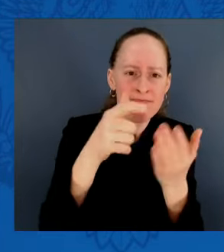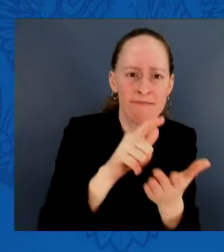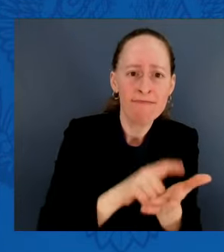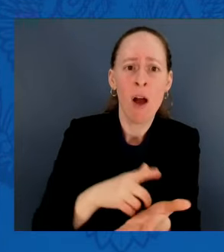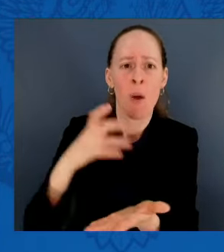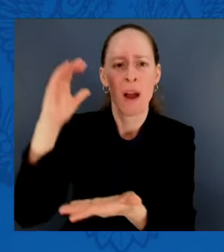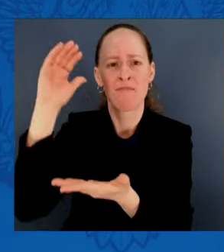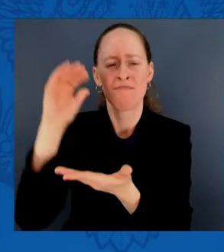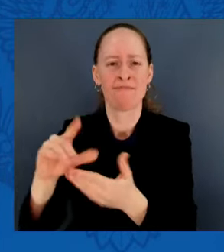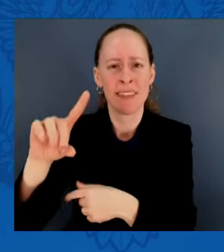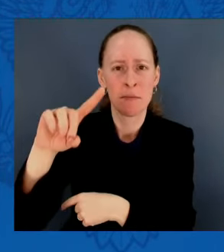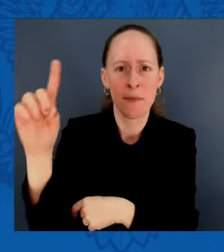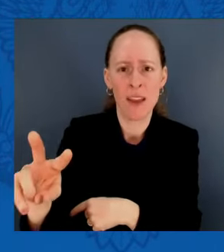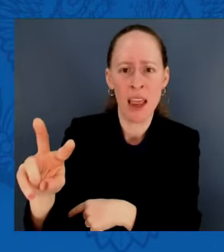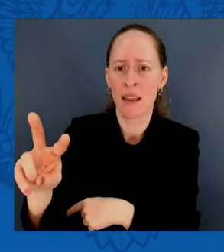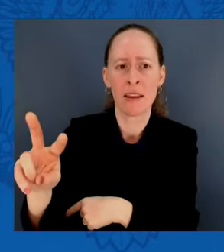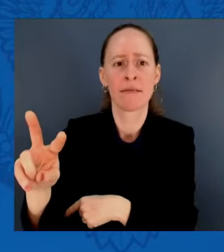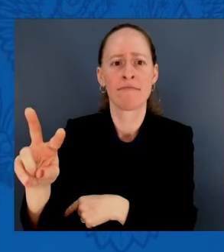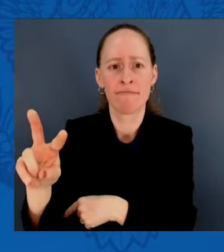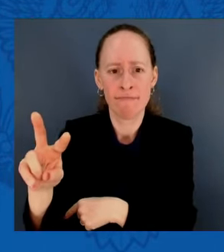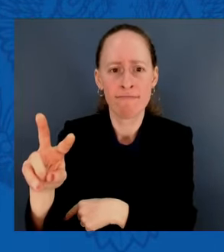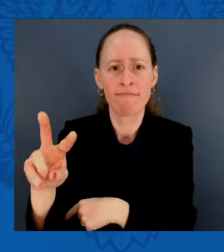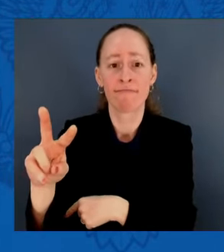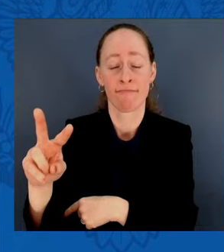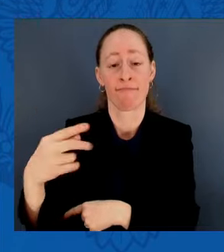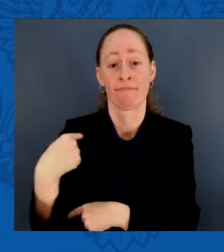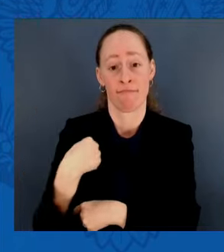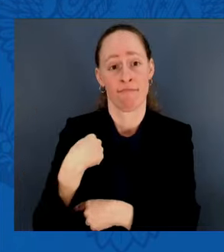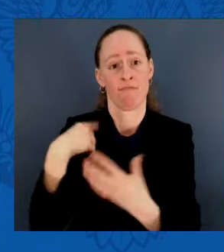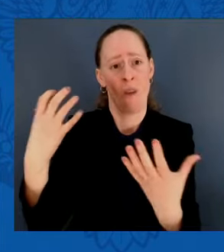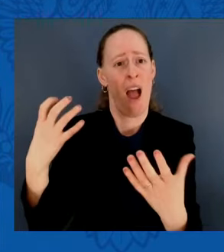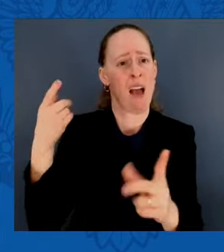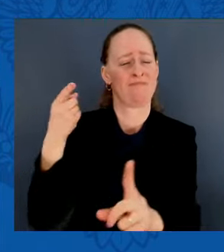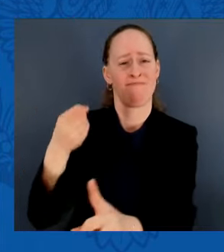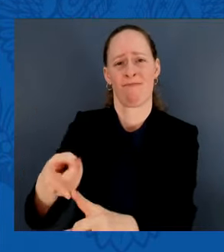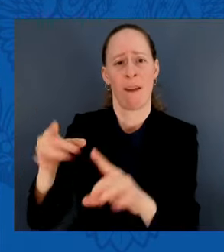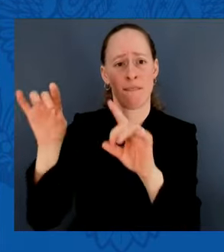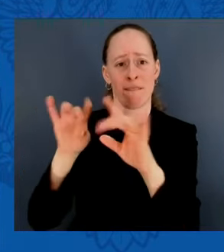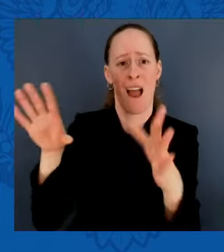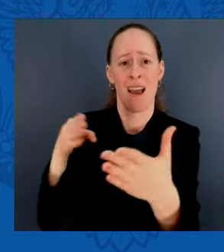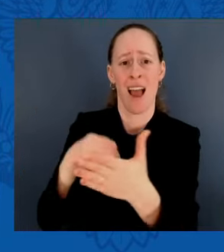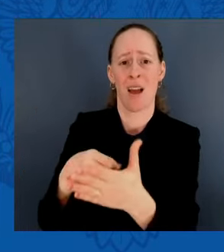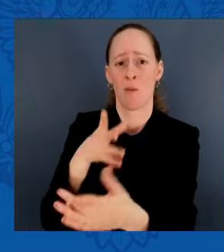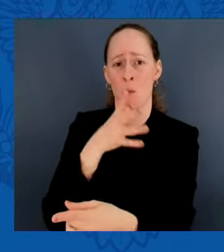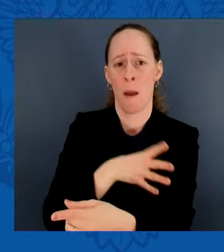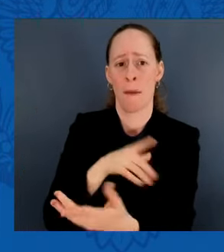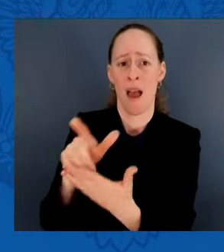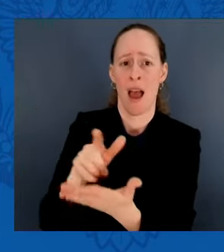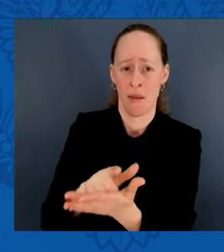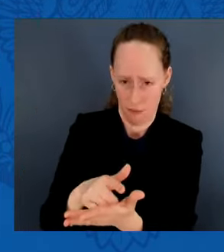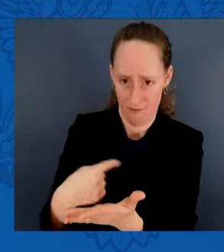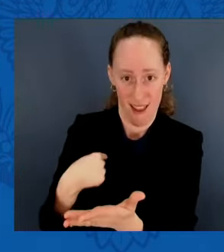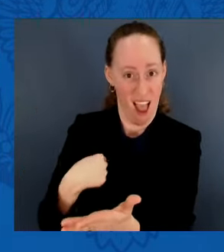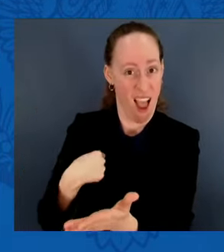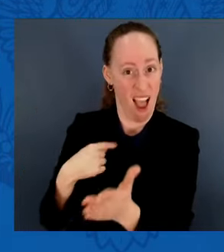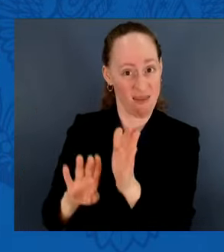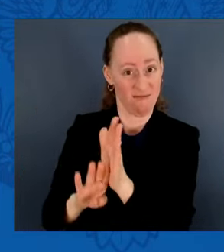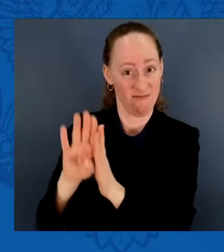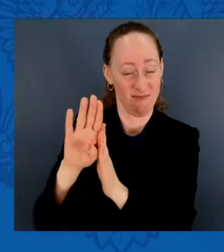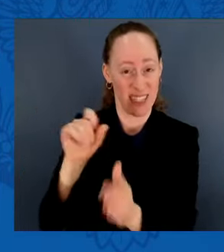when I was a senator, so we can finally, finally end the scourge against women in America.